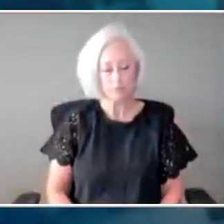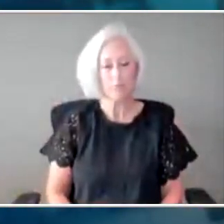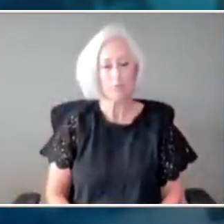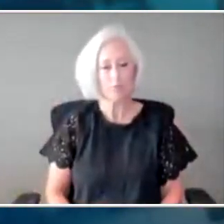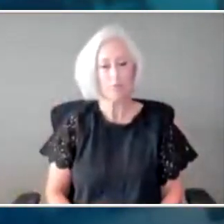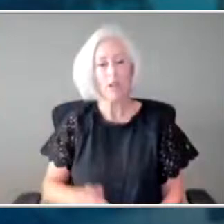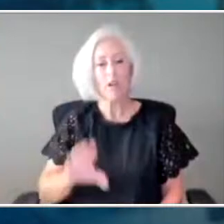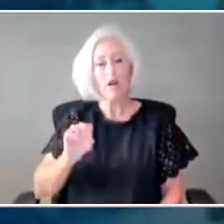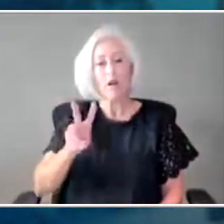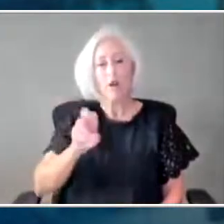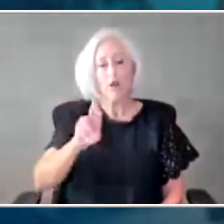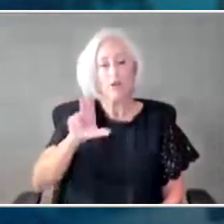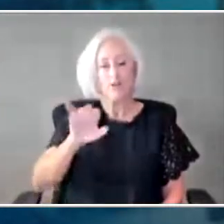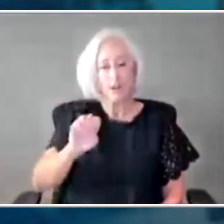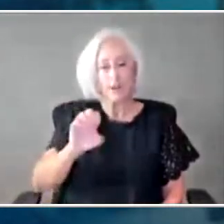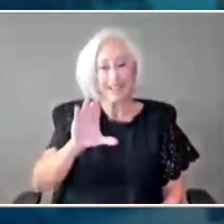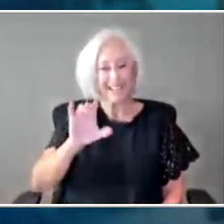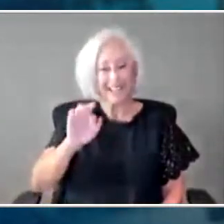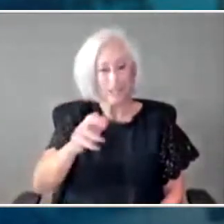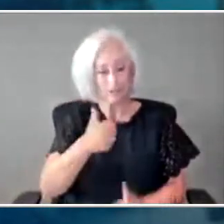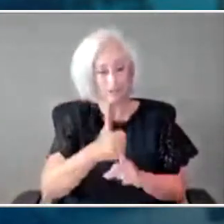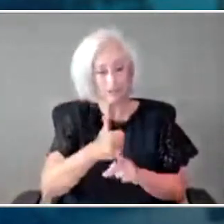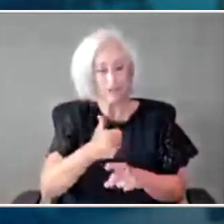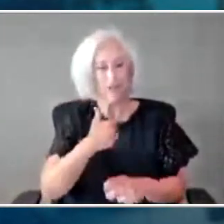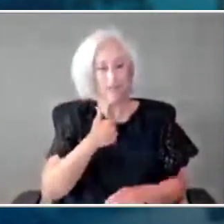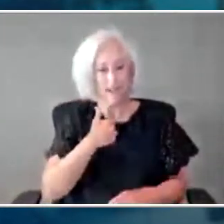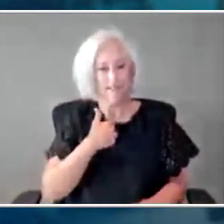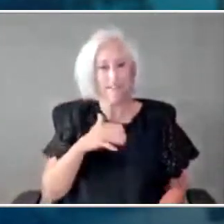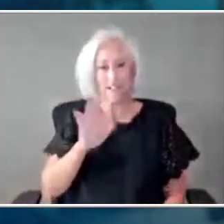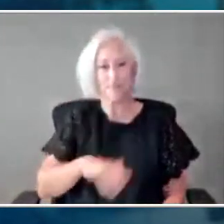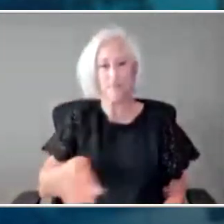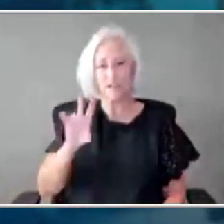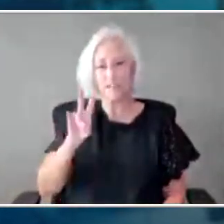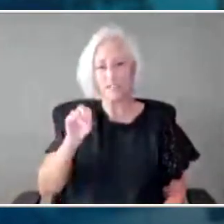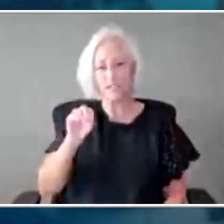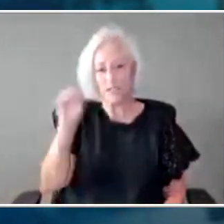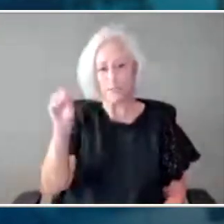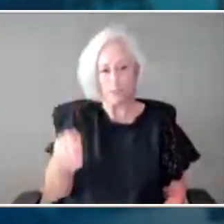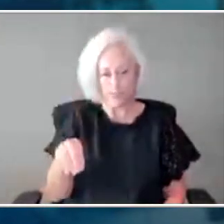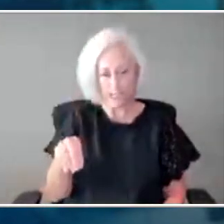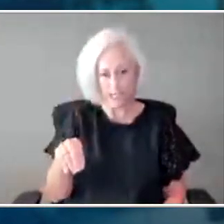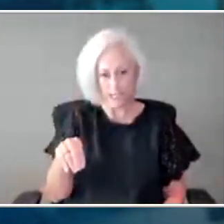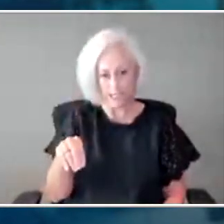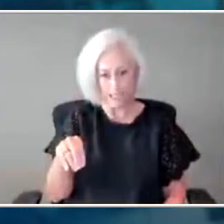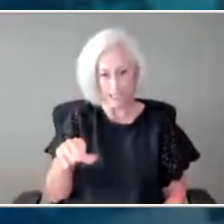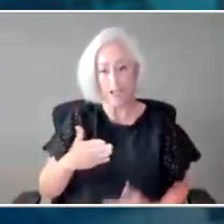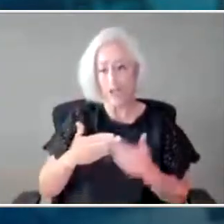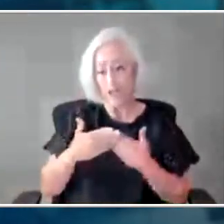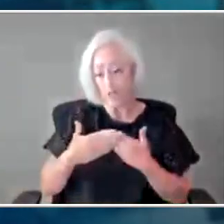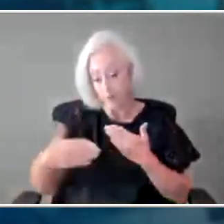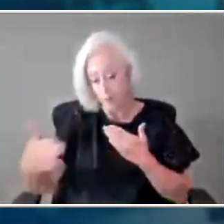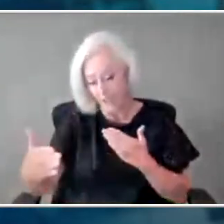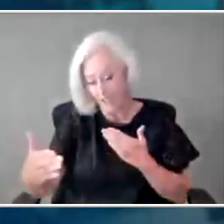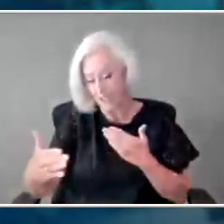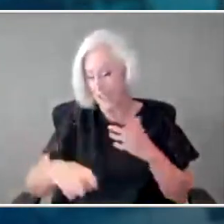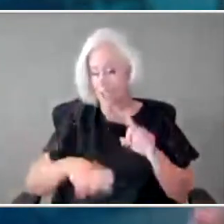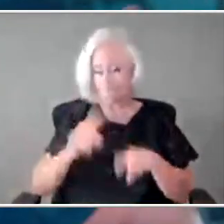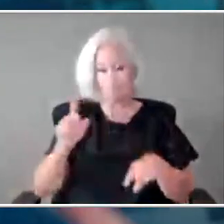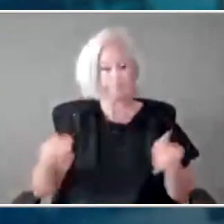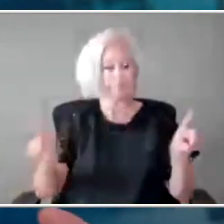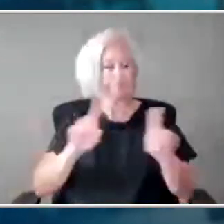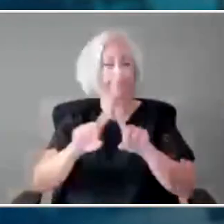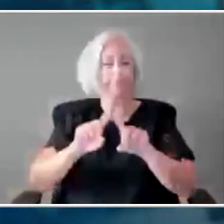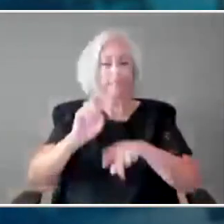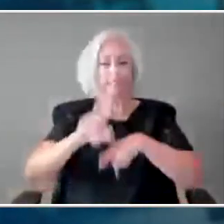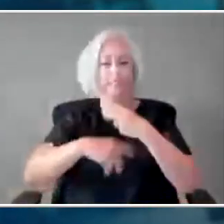that Tracey had accounts for about 70% of ovarian cancers. And then the rest of it really is a huge grab bag. There are a couple different, like,